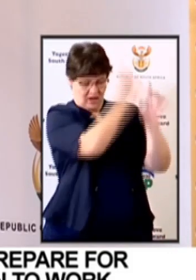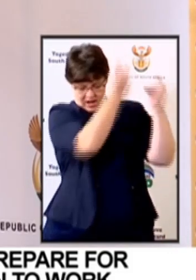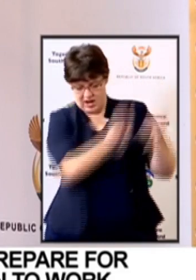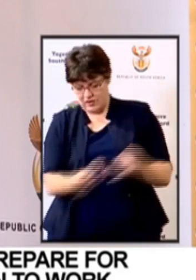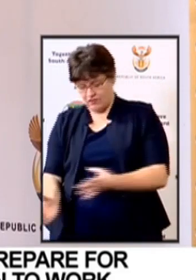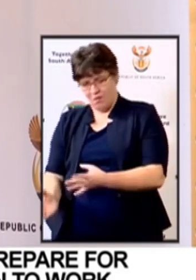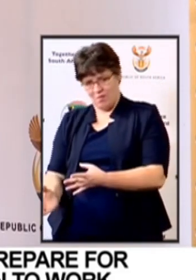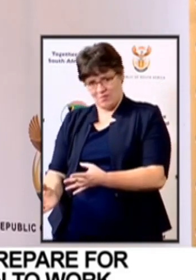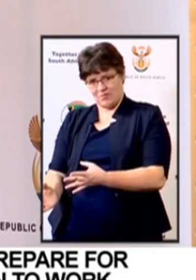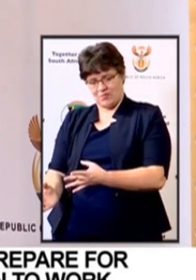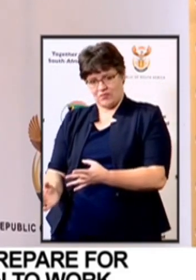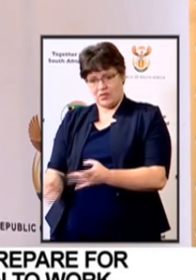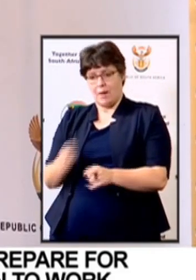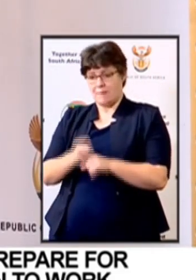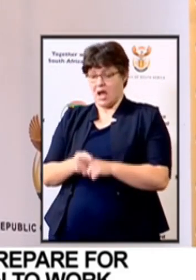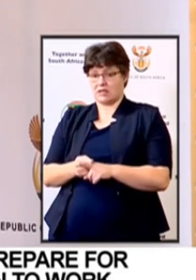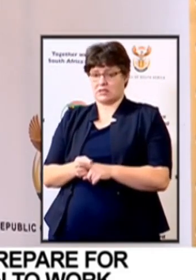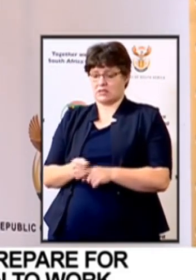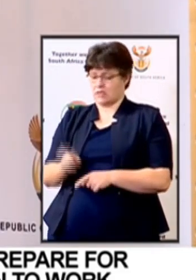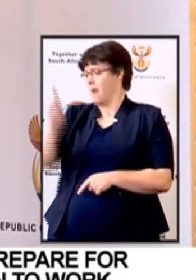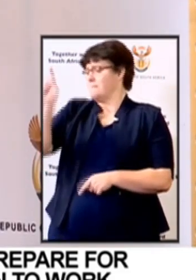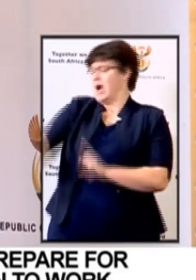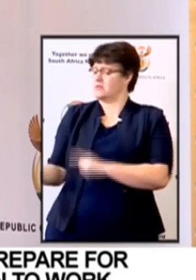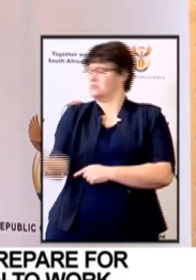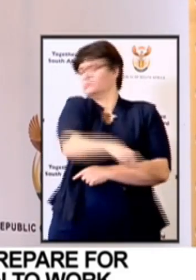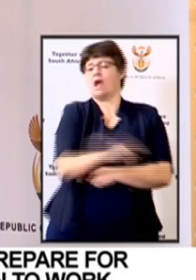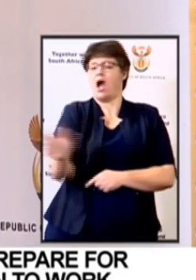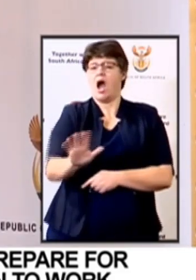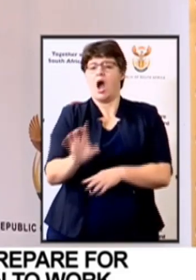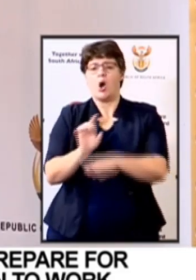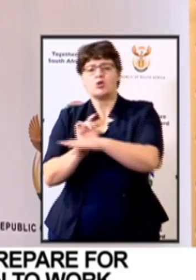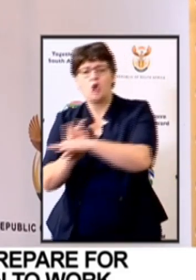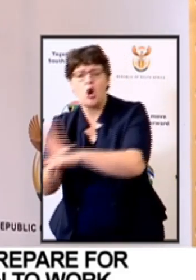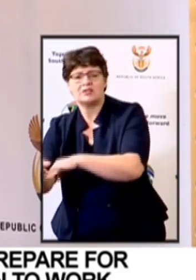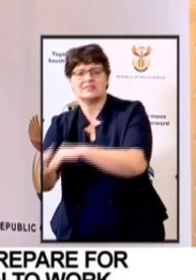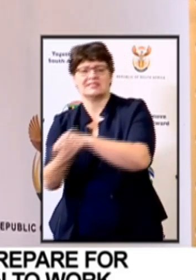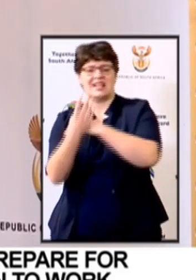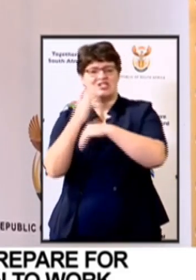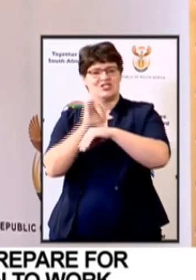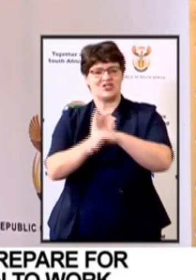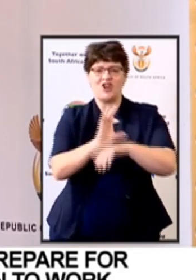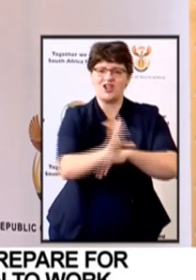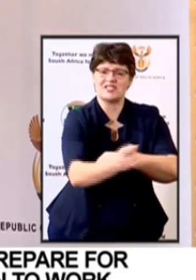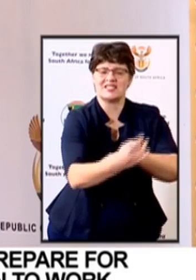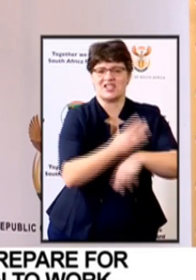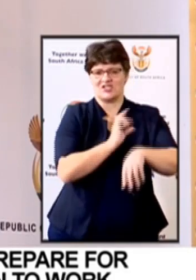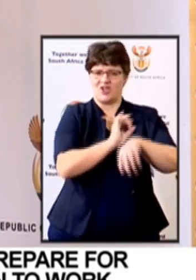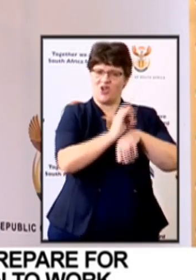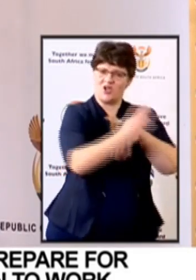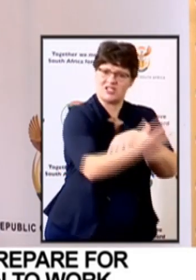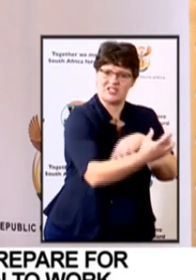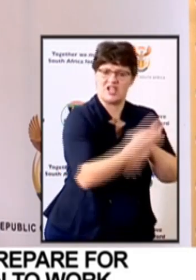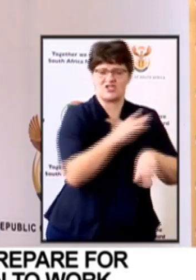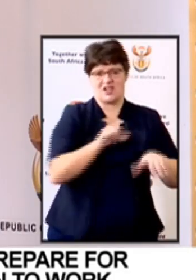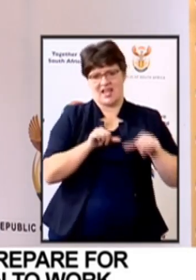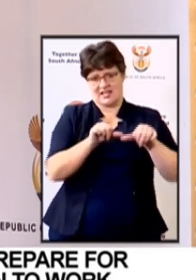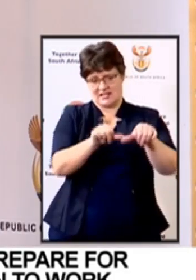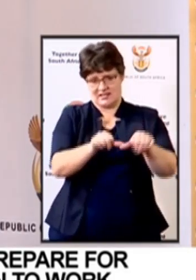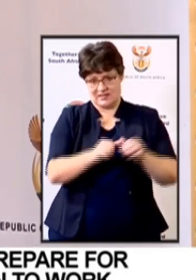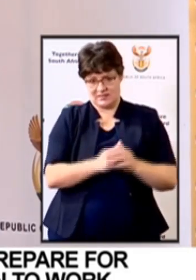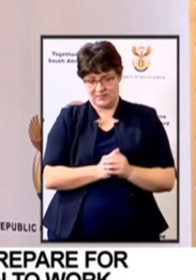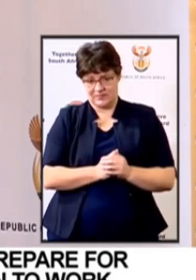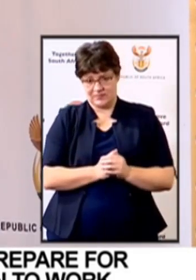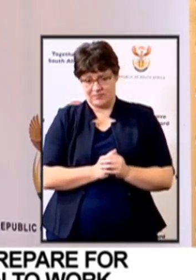consistent consultations with all the sectors at work. We issued a direction via the